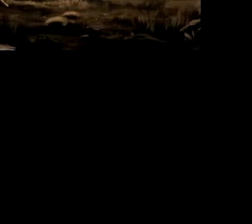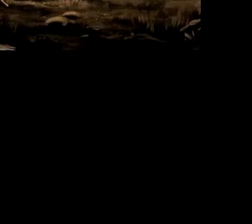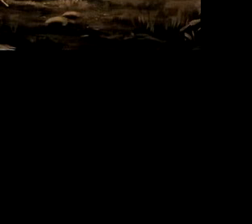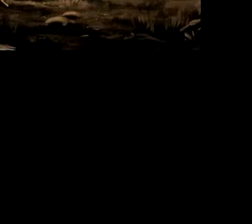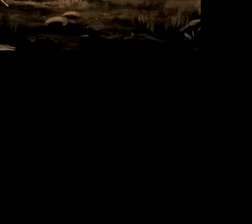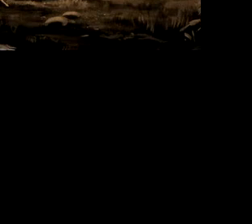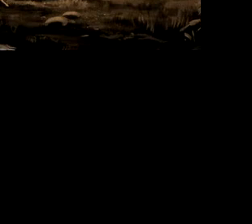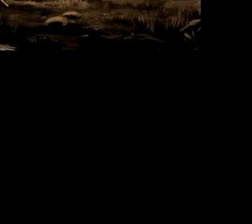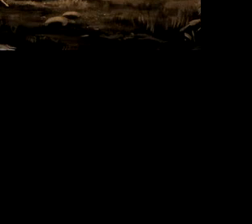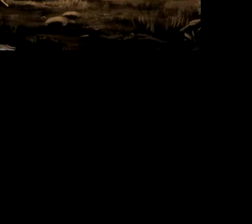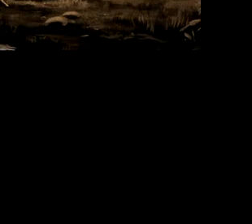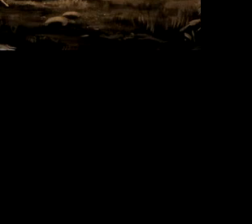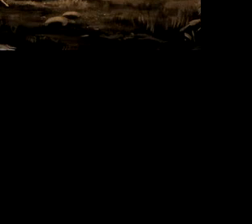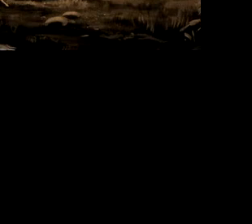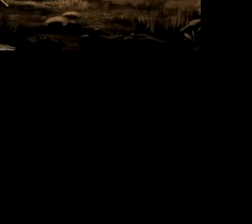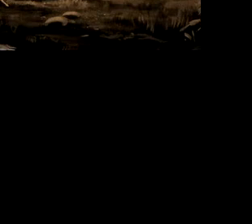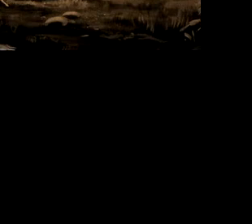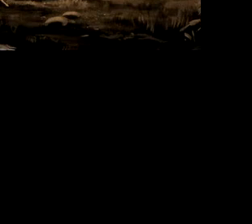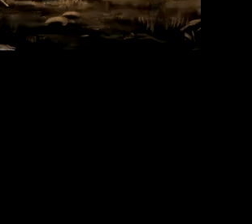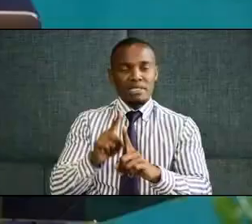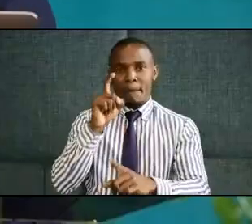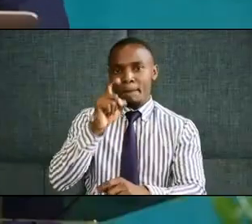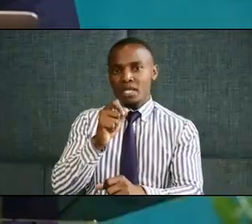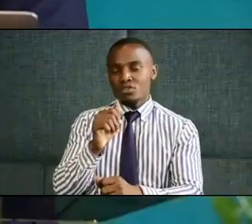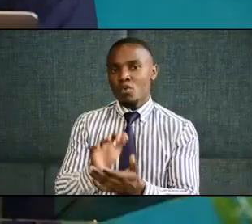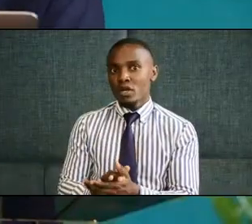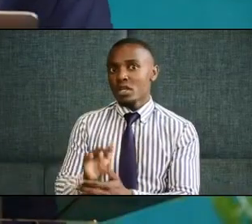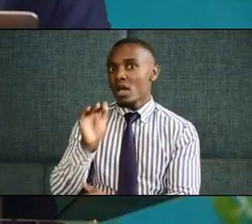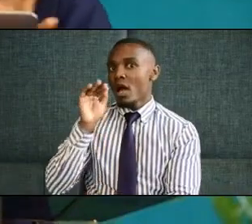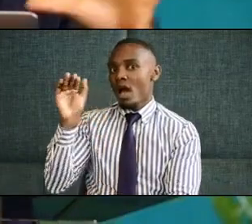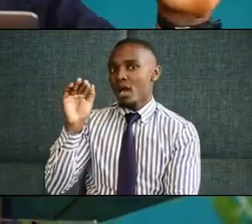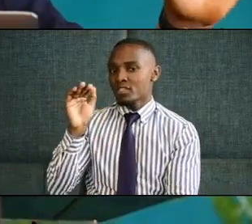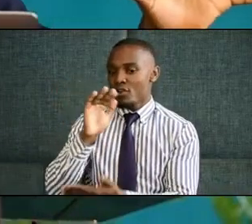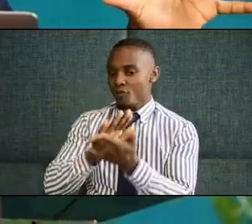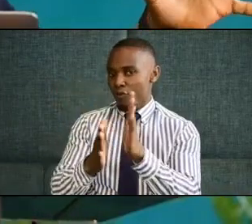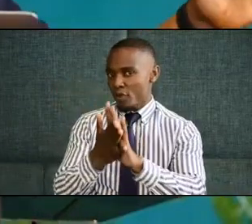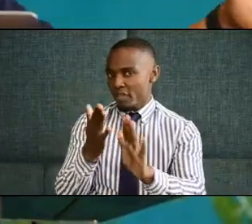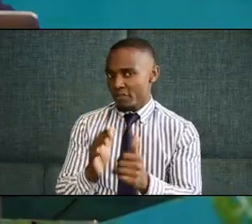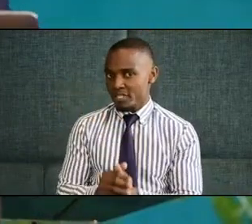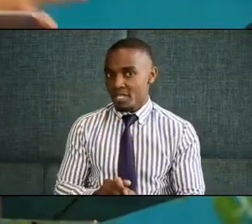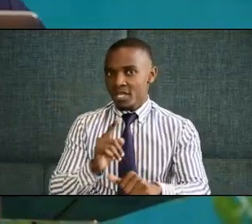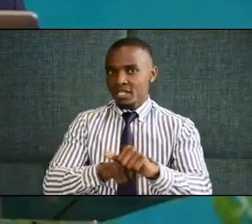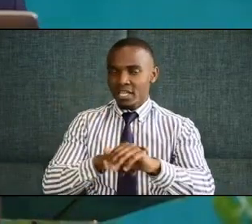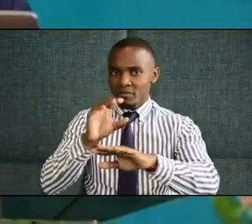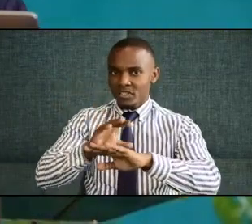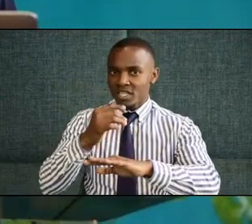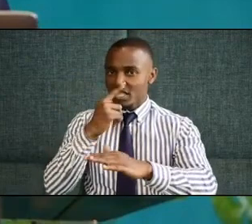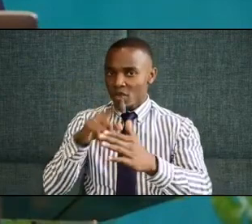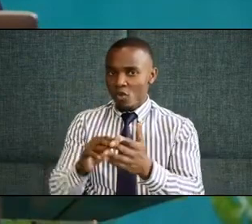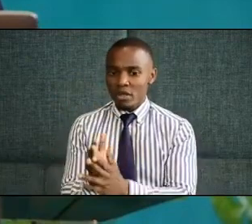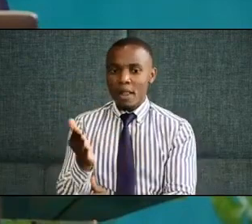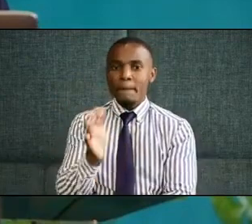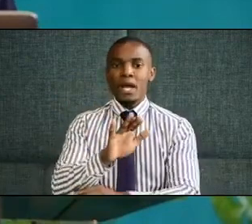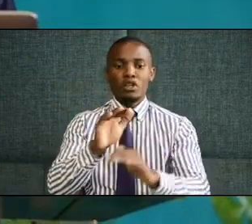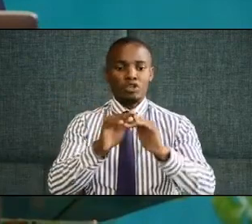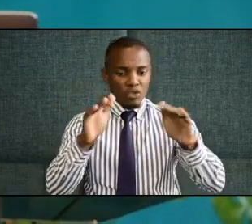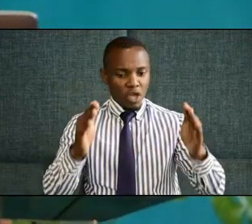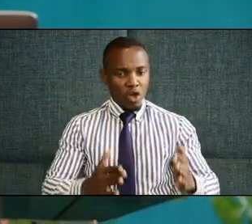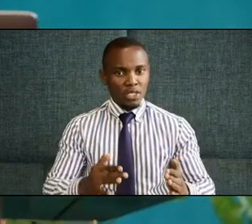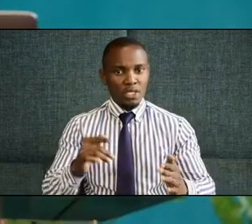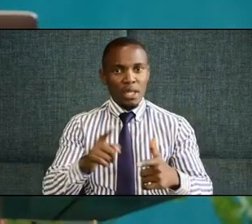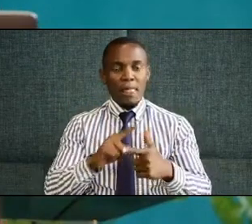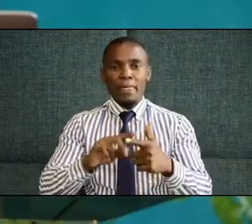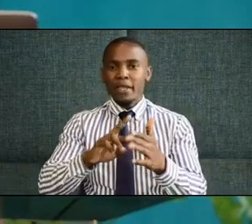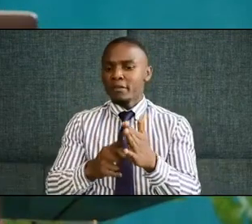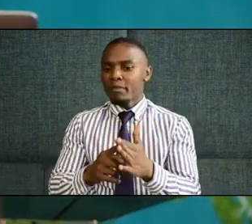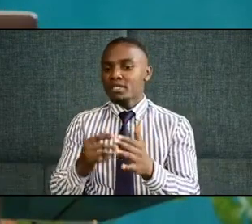be. And it means you must repent. When the church is saying back to the altar, it means